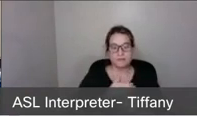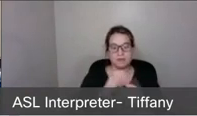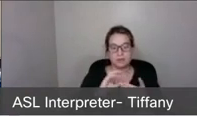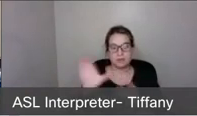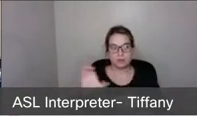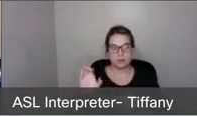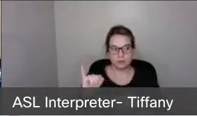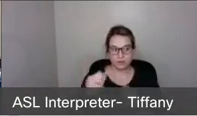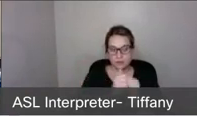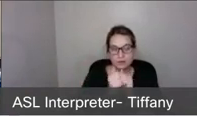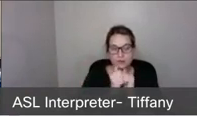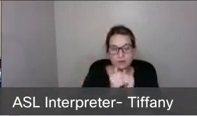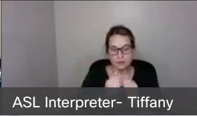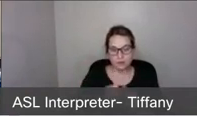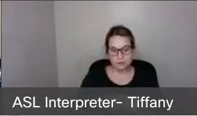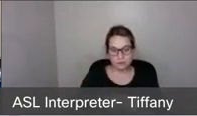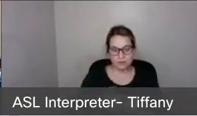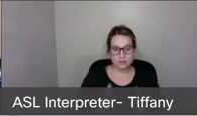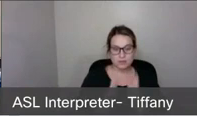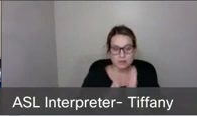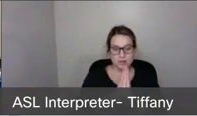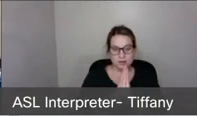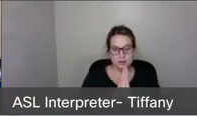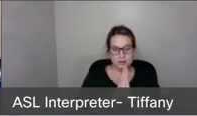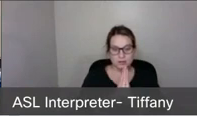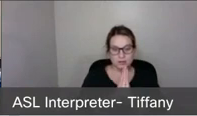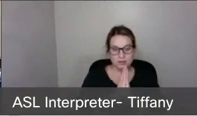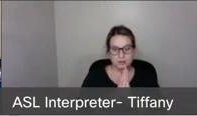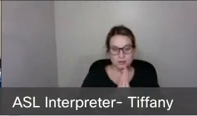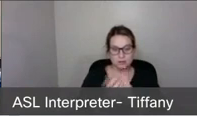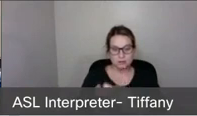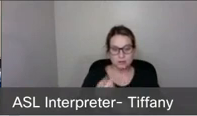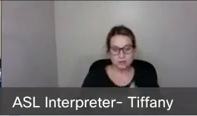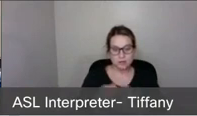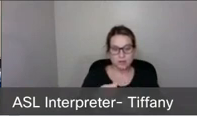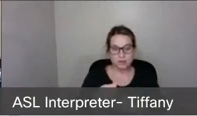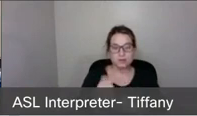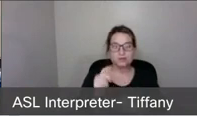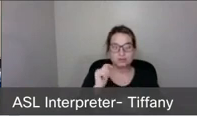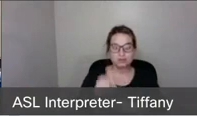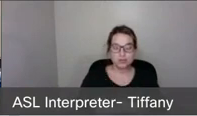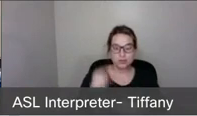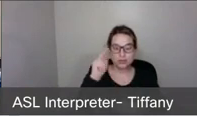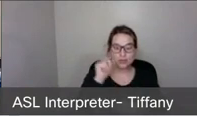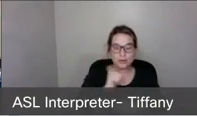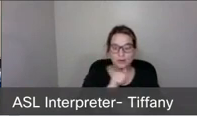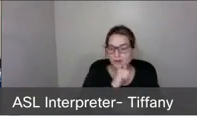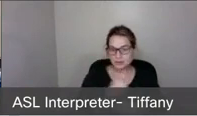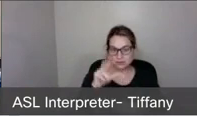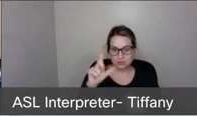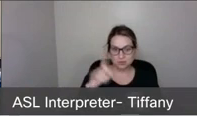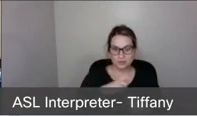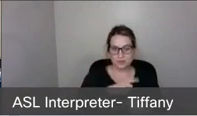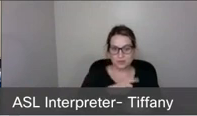interest together. And I ask you to replace your Northern Arizona legislative maps with